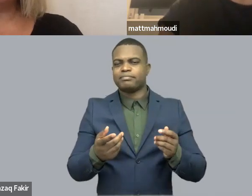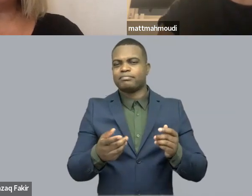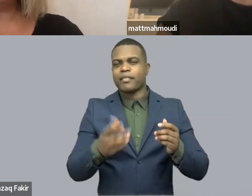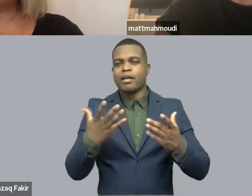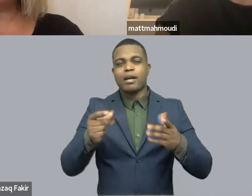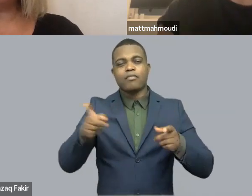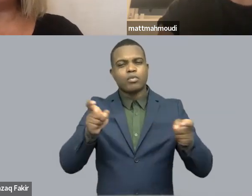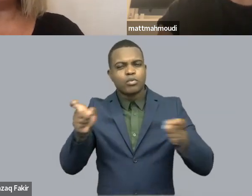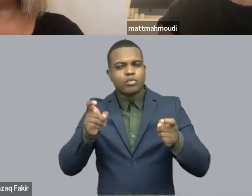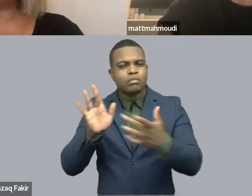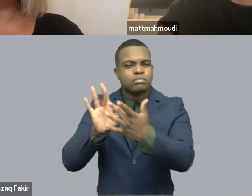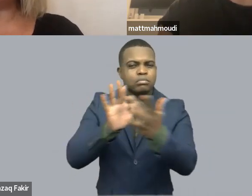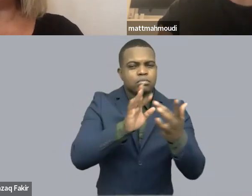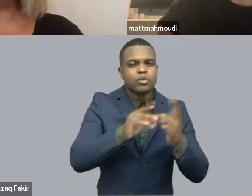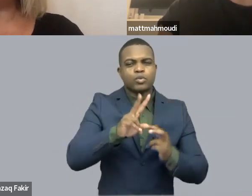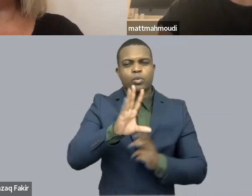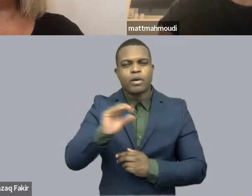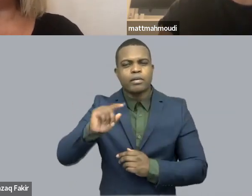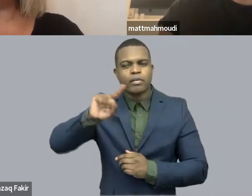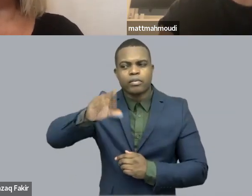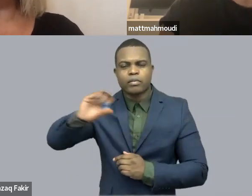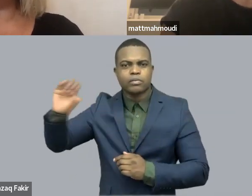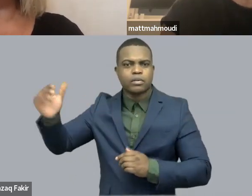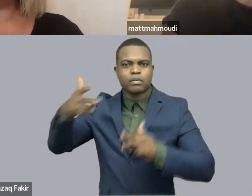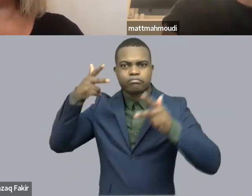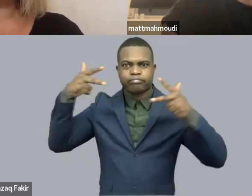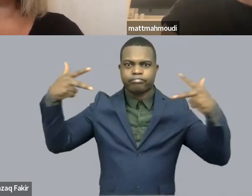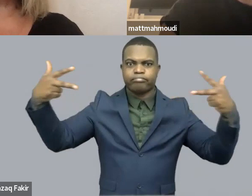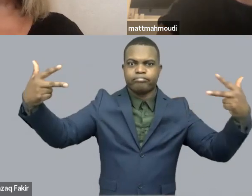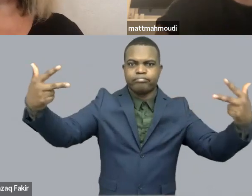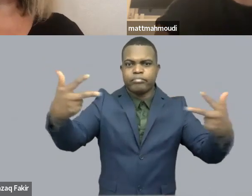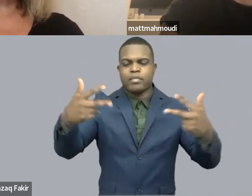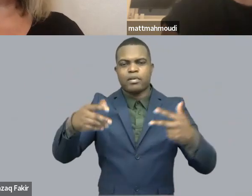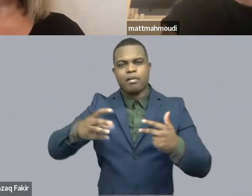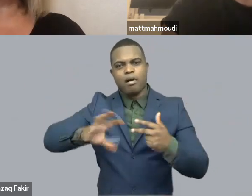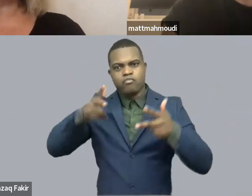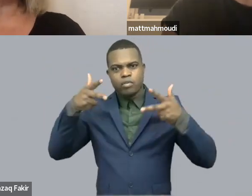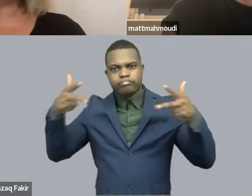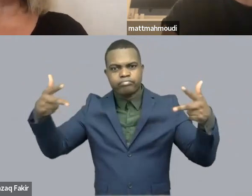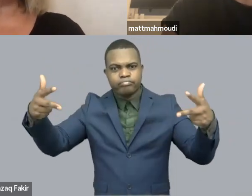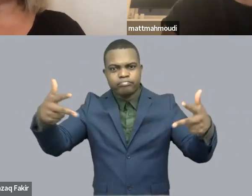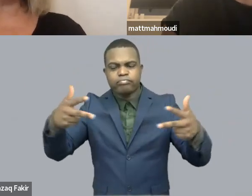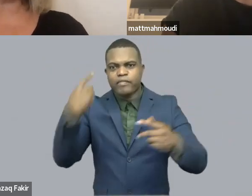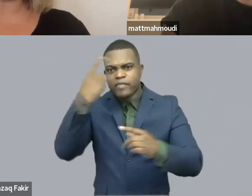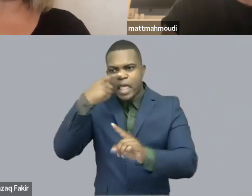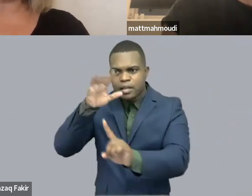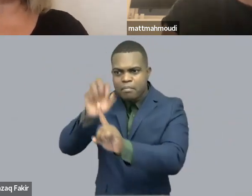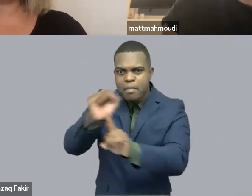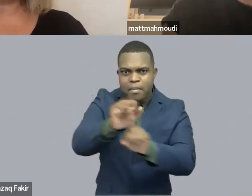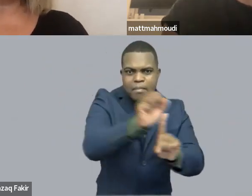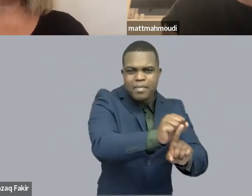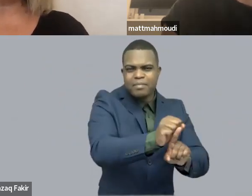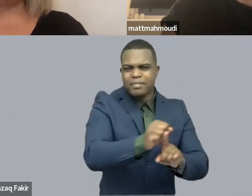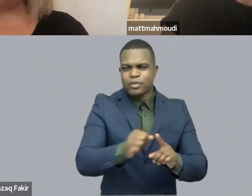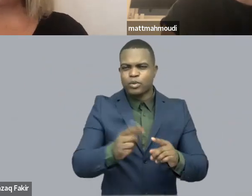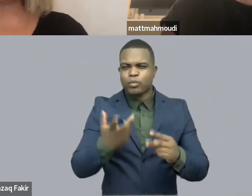and in other states across the world. Now, this is a global phenomenon, and the actors are plentiful and not just based in